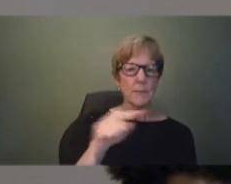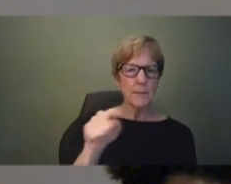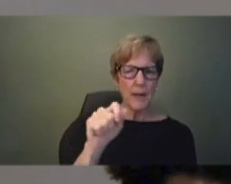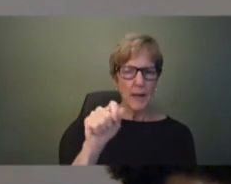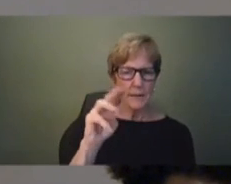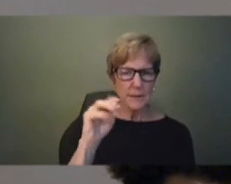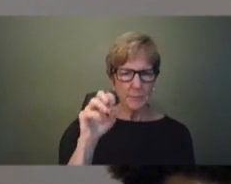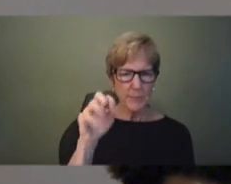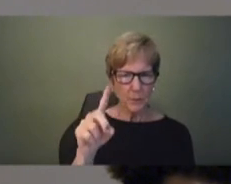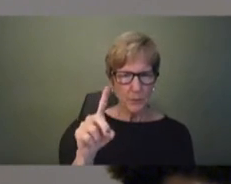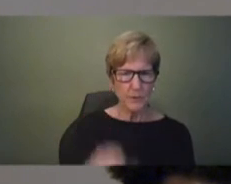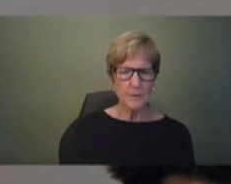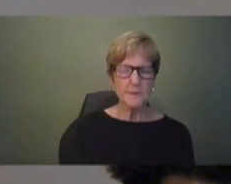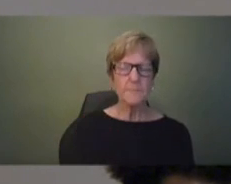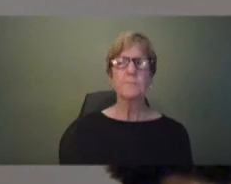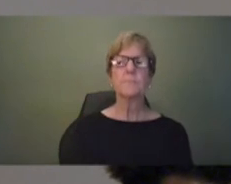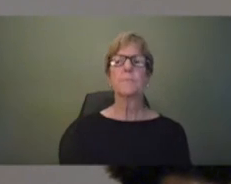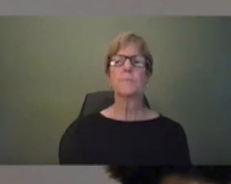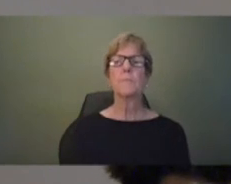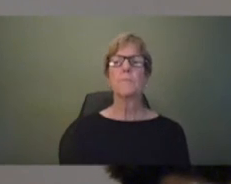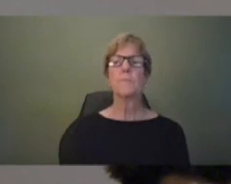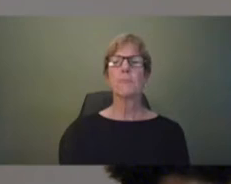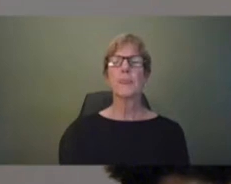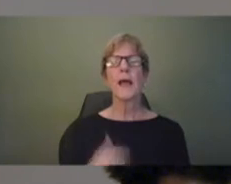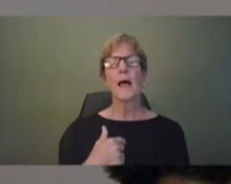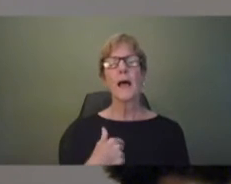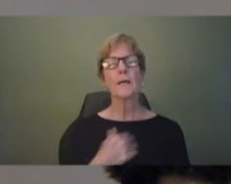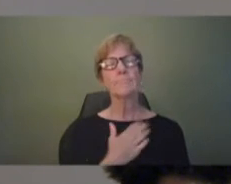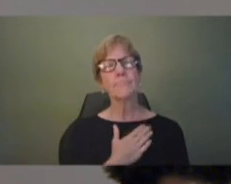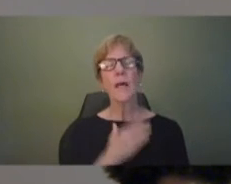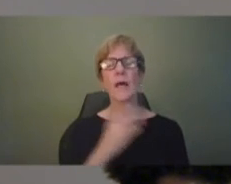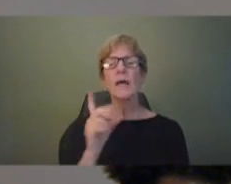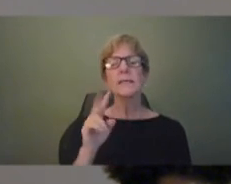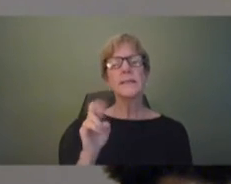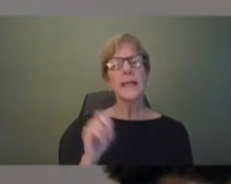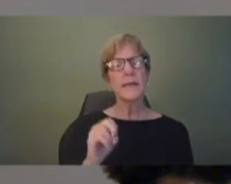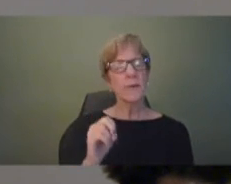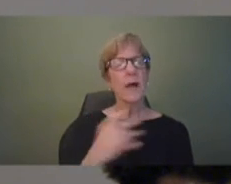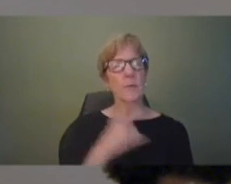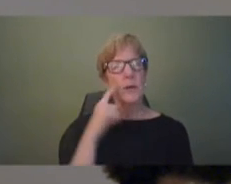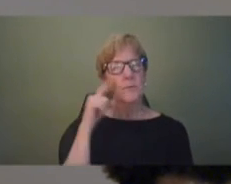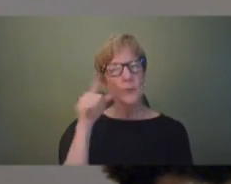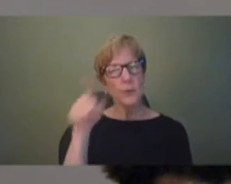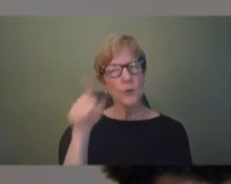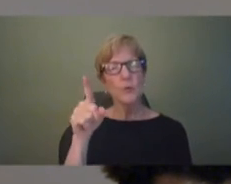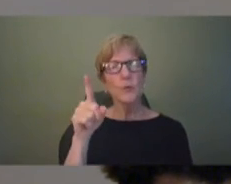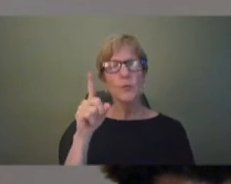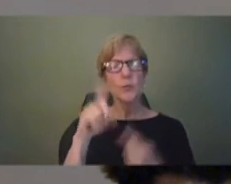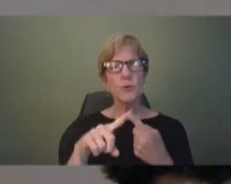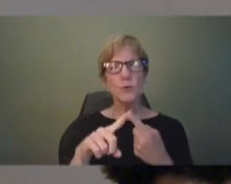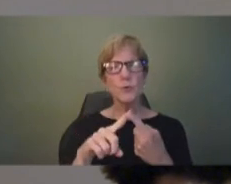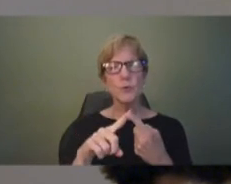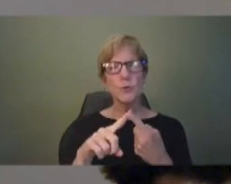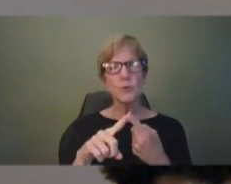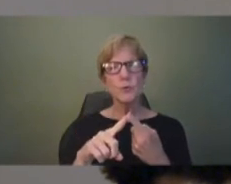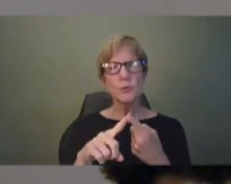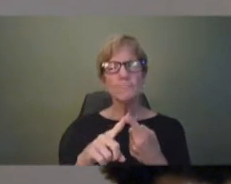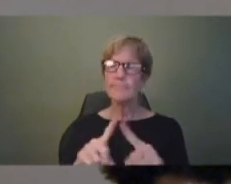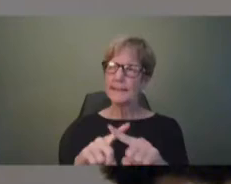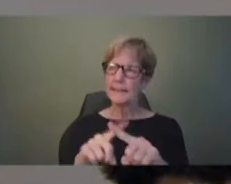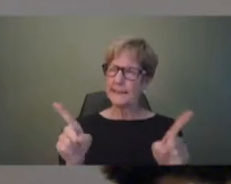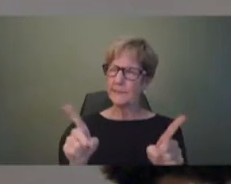I I I want Dave I would like for you to address this the differ difference between